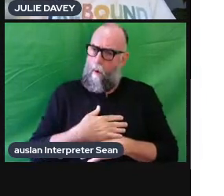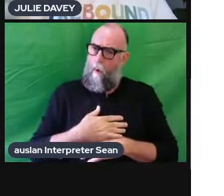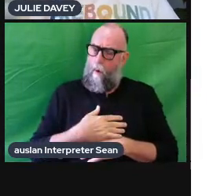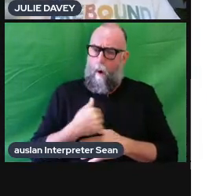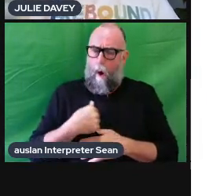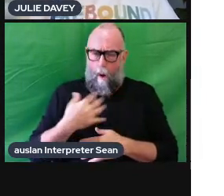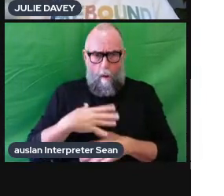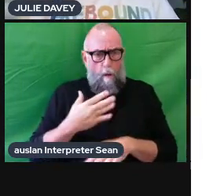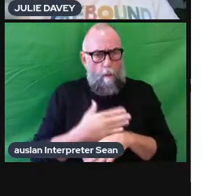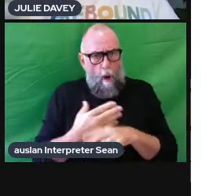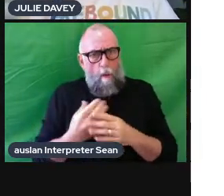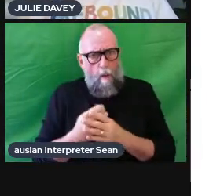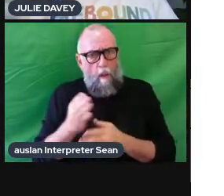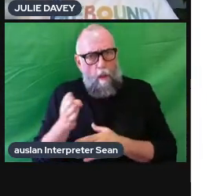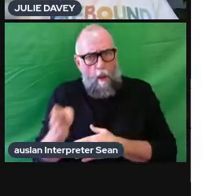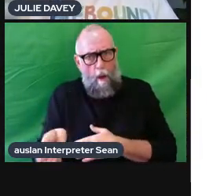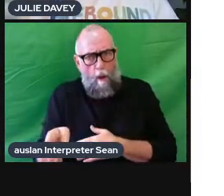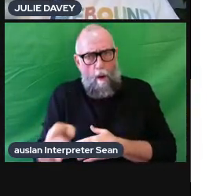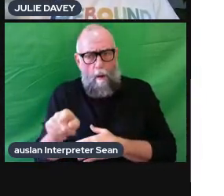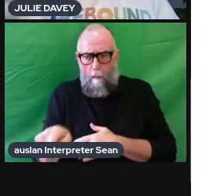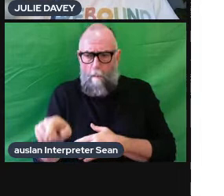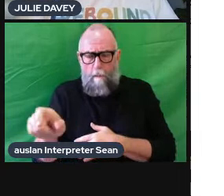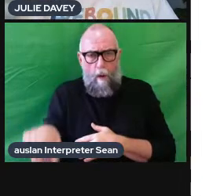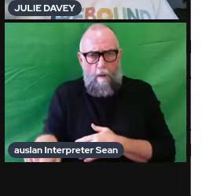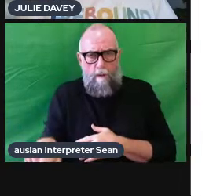felt a genuine sense of